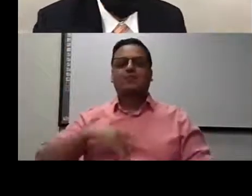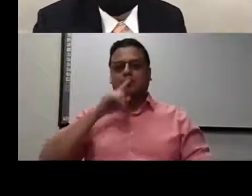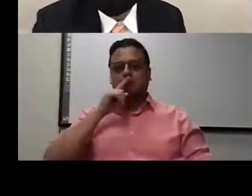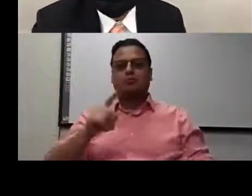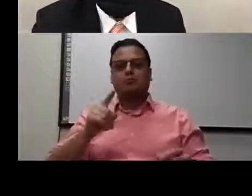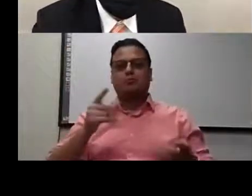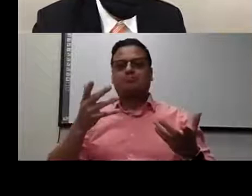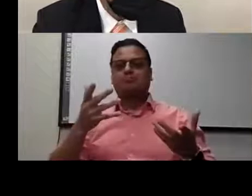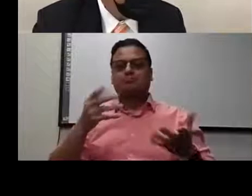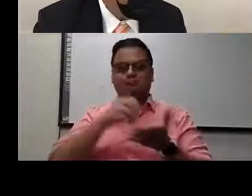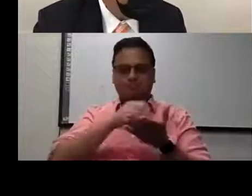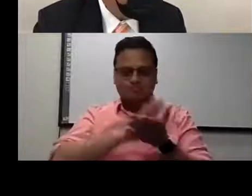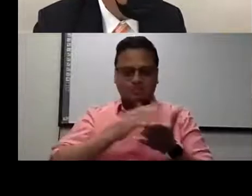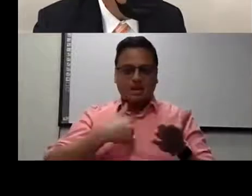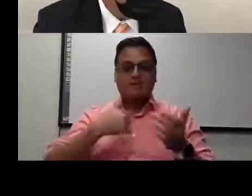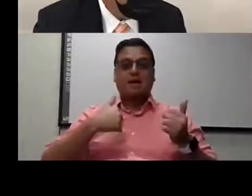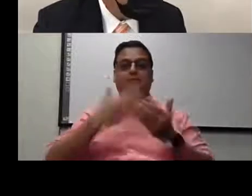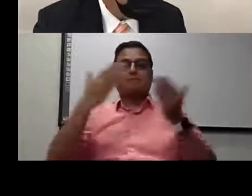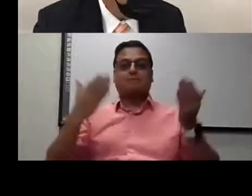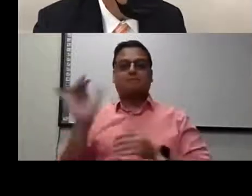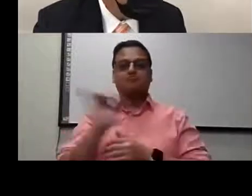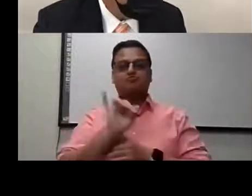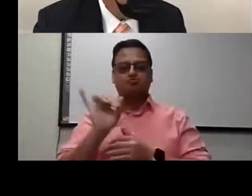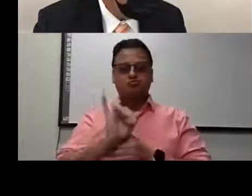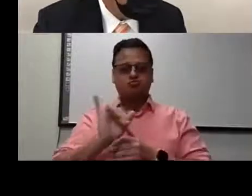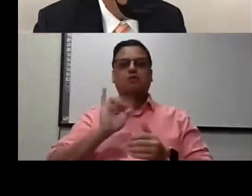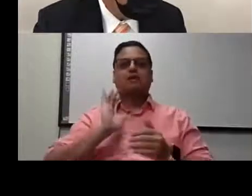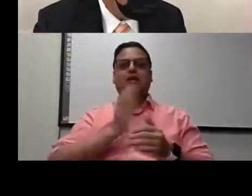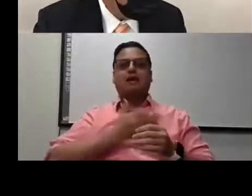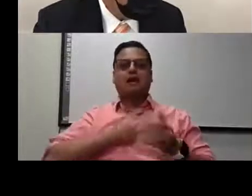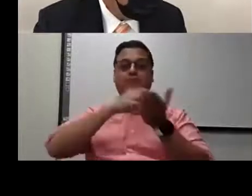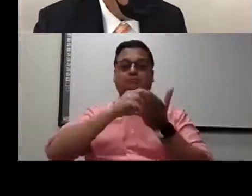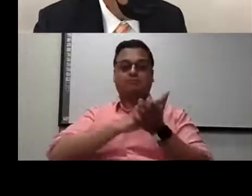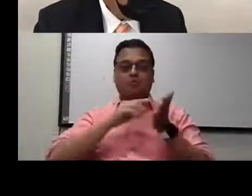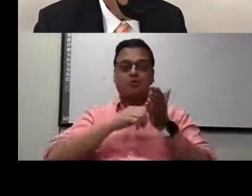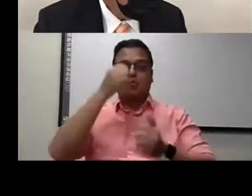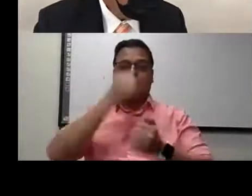it's on record, and I'm here as well. So let the record reflect that all the board of trustees are here.